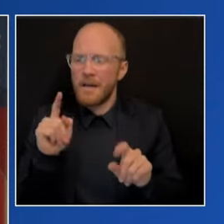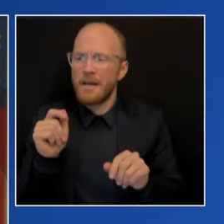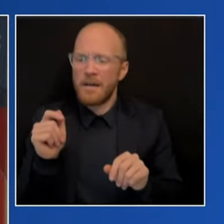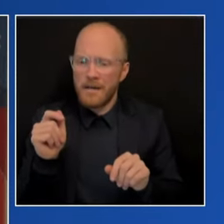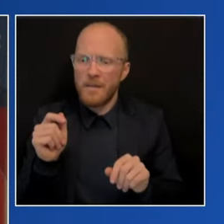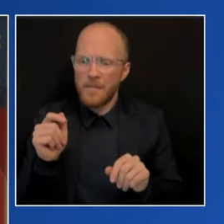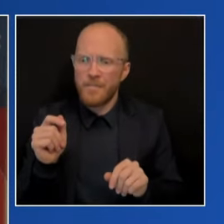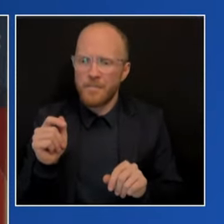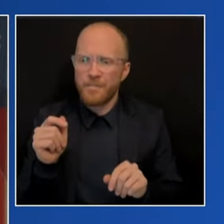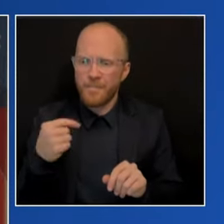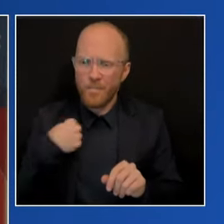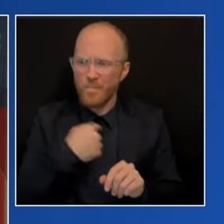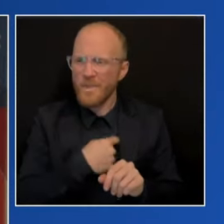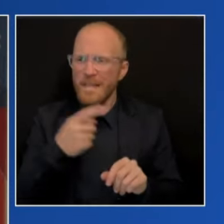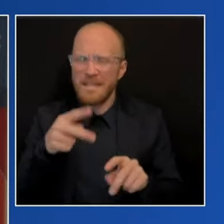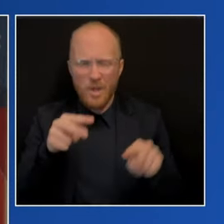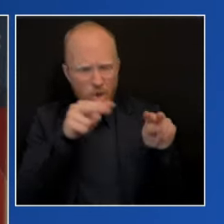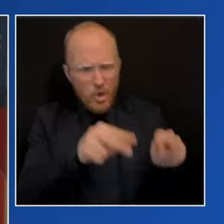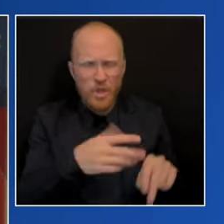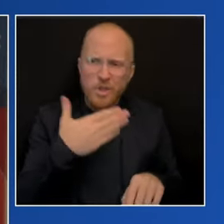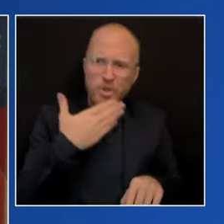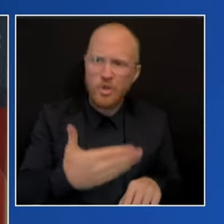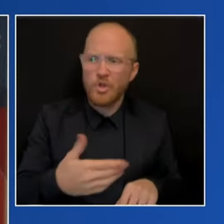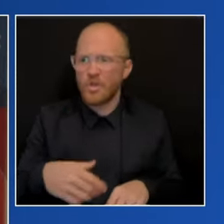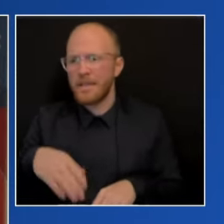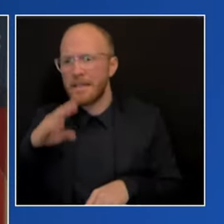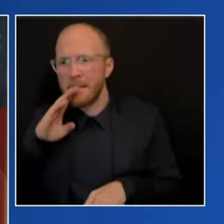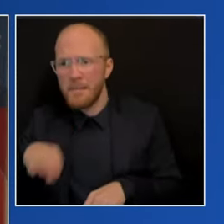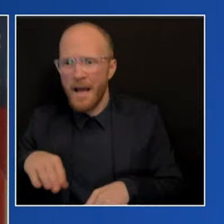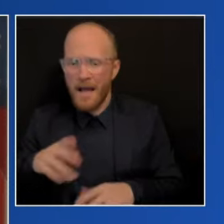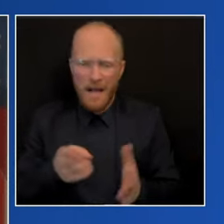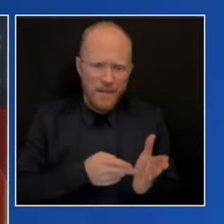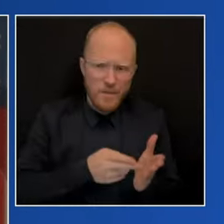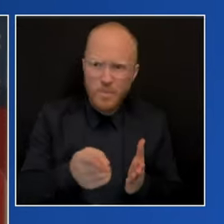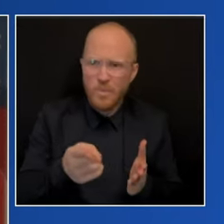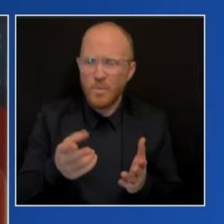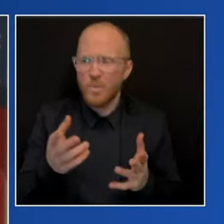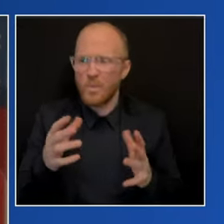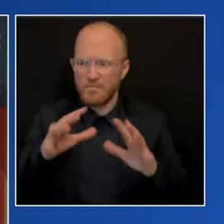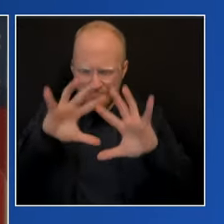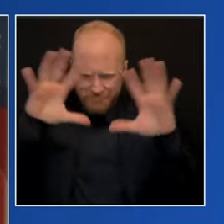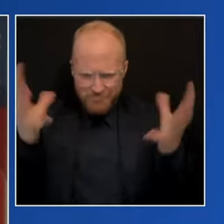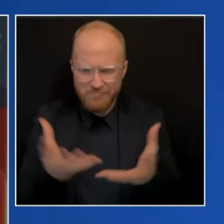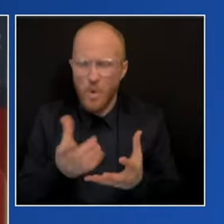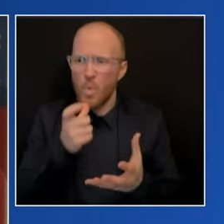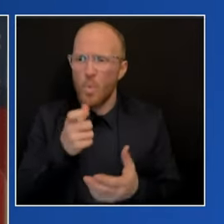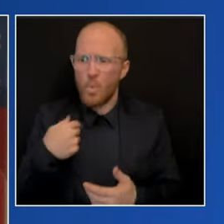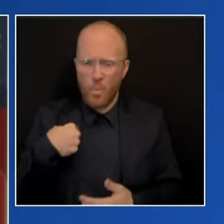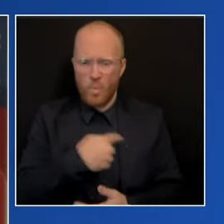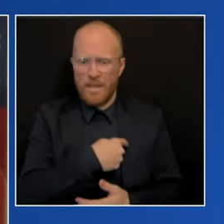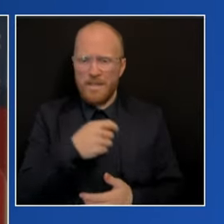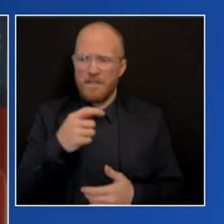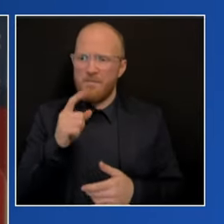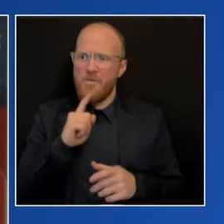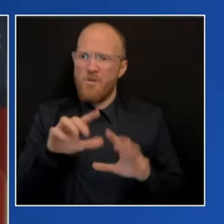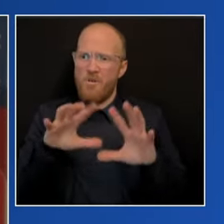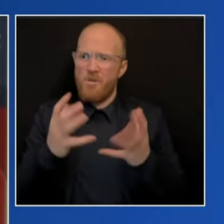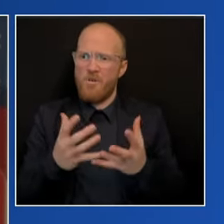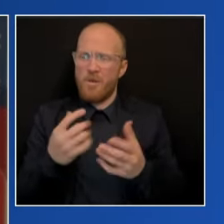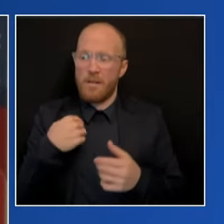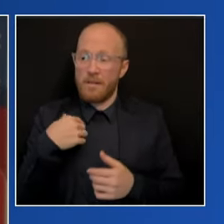we face head on the good, the bad, the truth of who we are. We look in the mirror